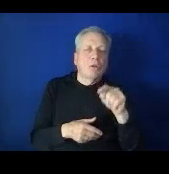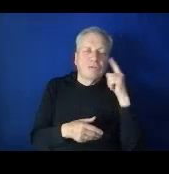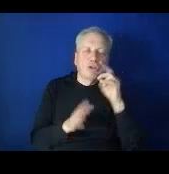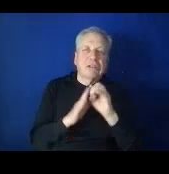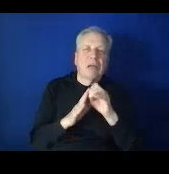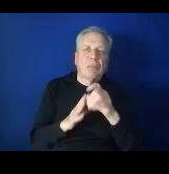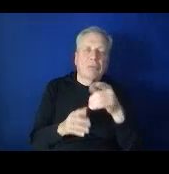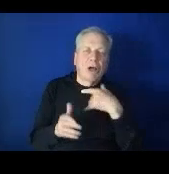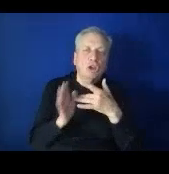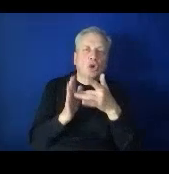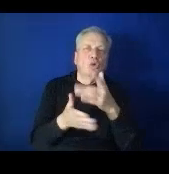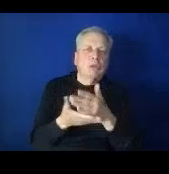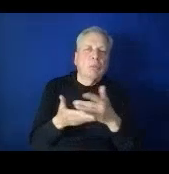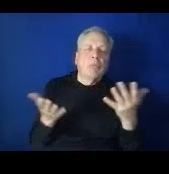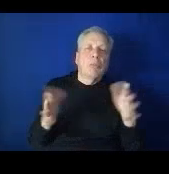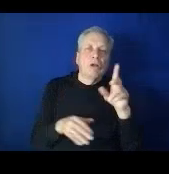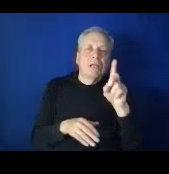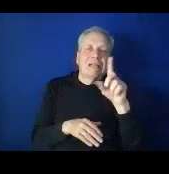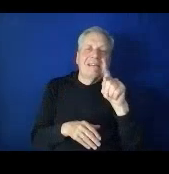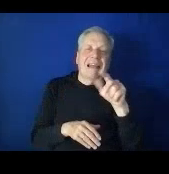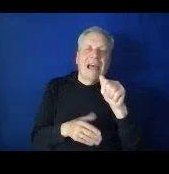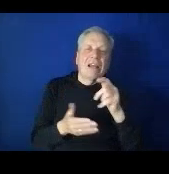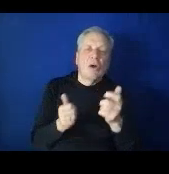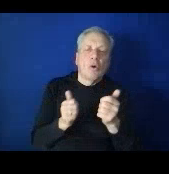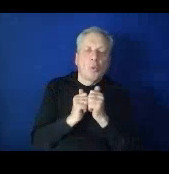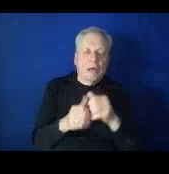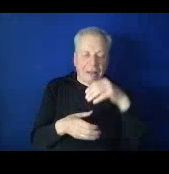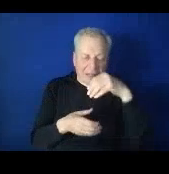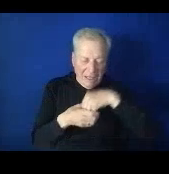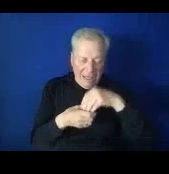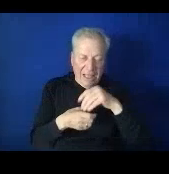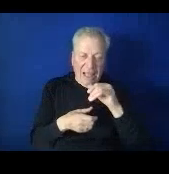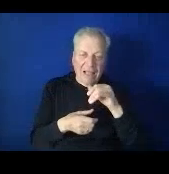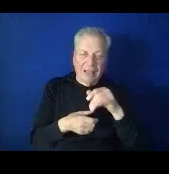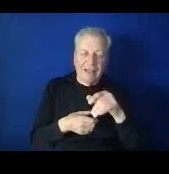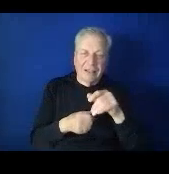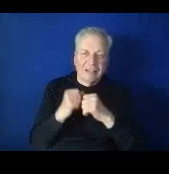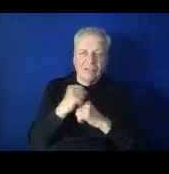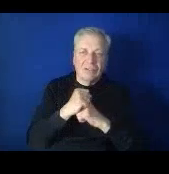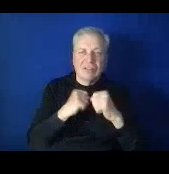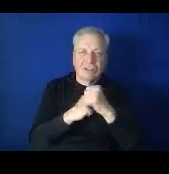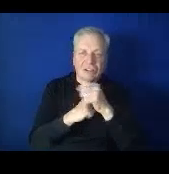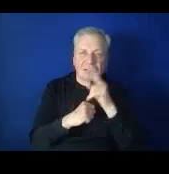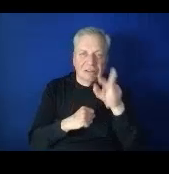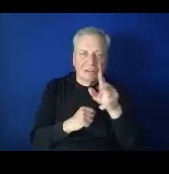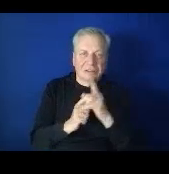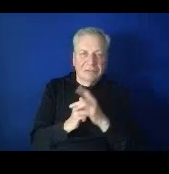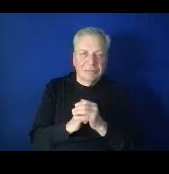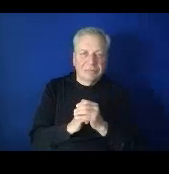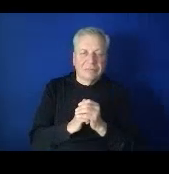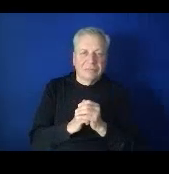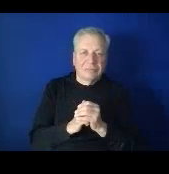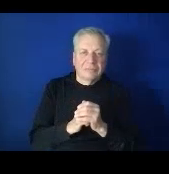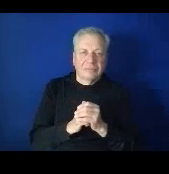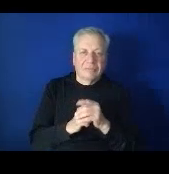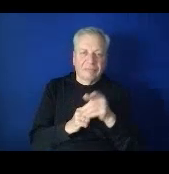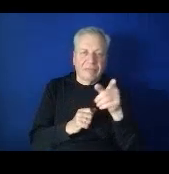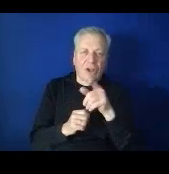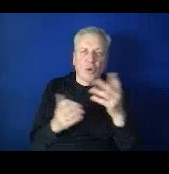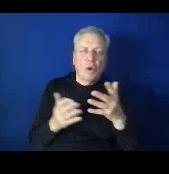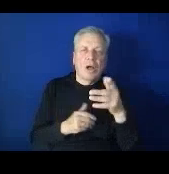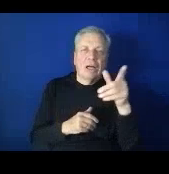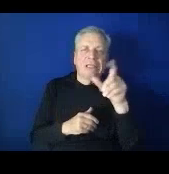you some data of the infrasound mics recording steamboat eruptions. So this is what a steamboat